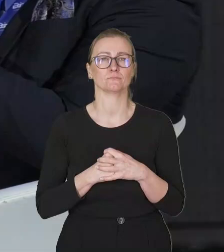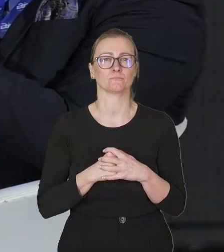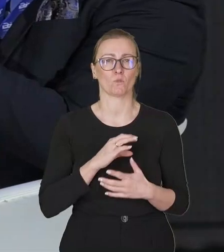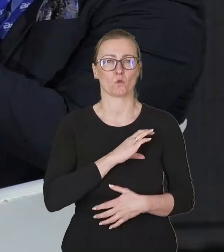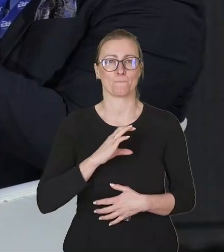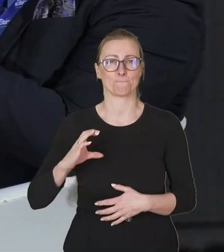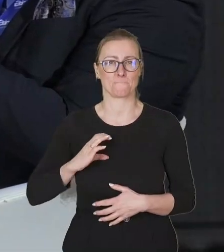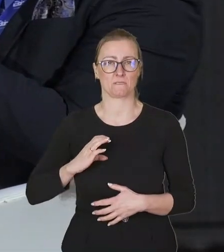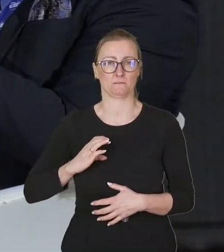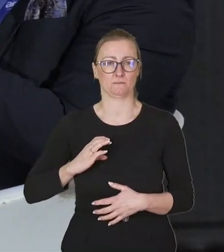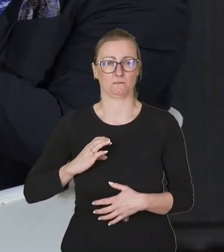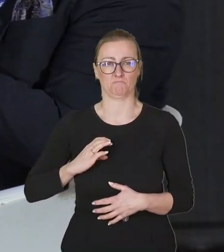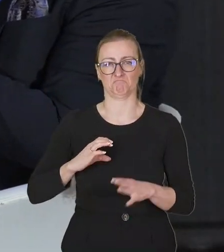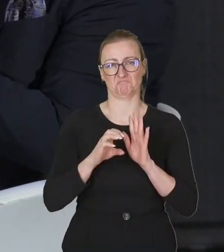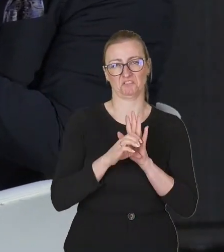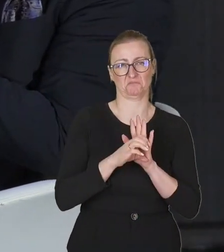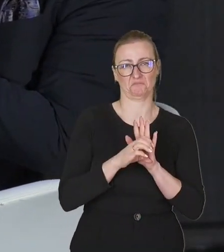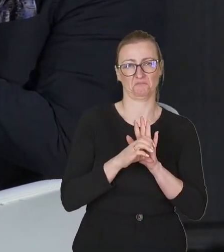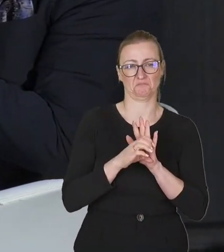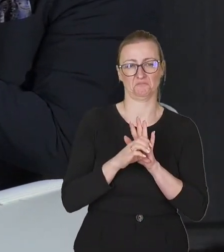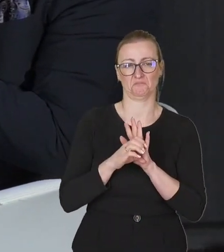leading European